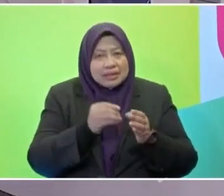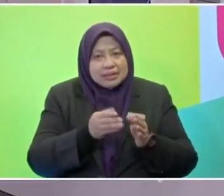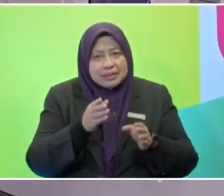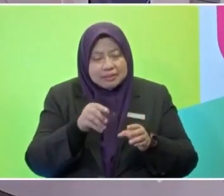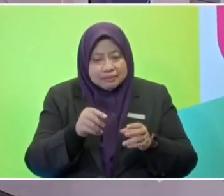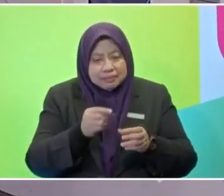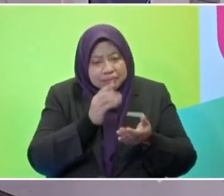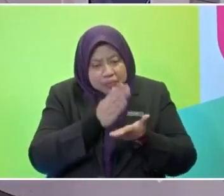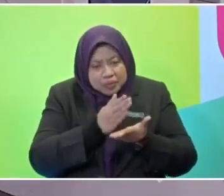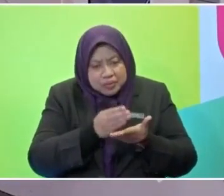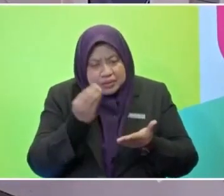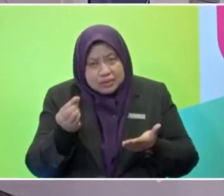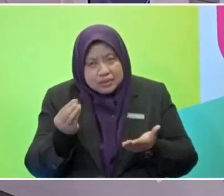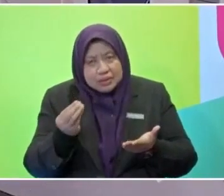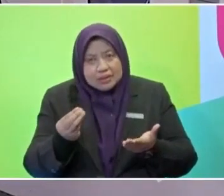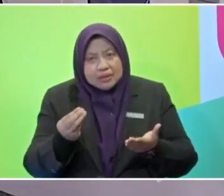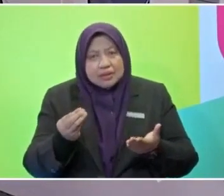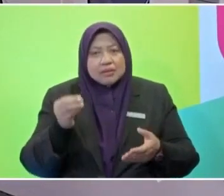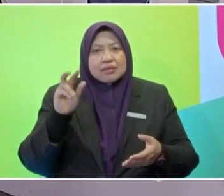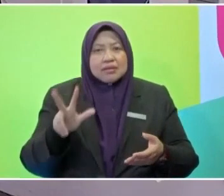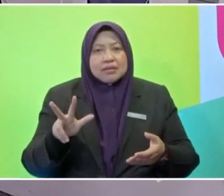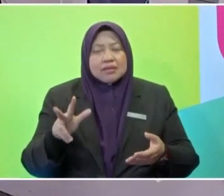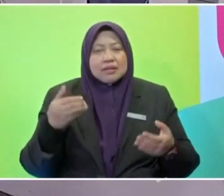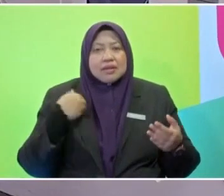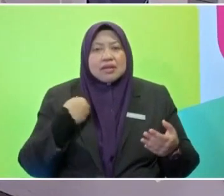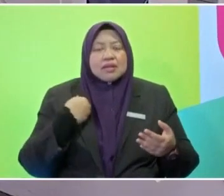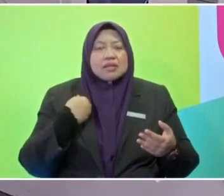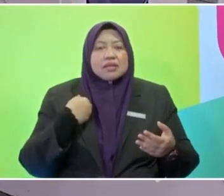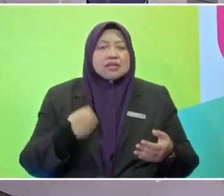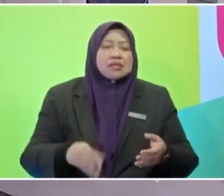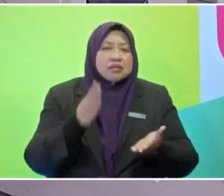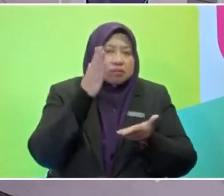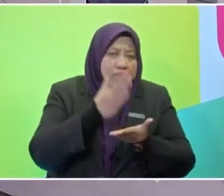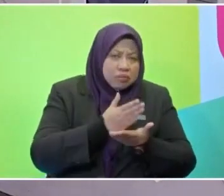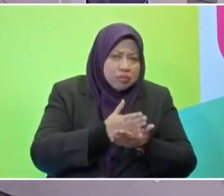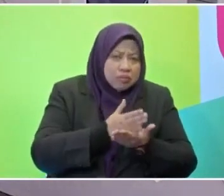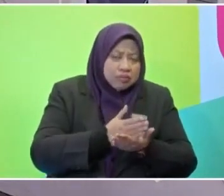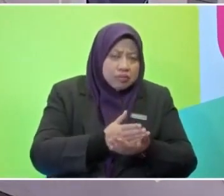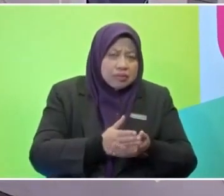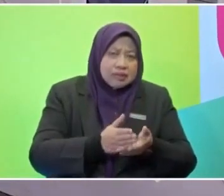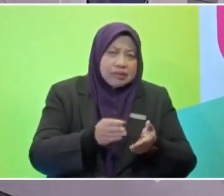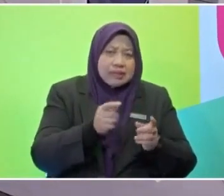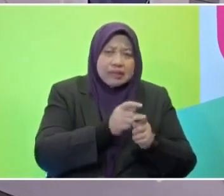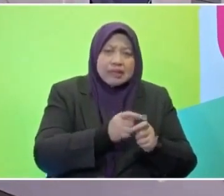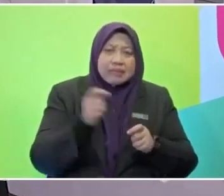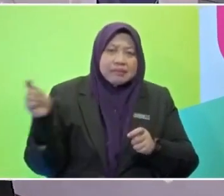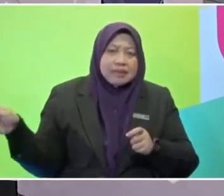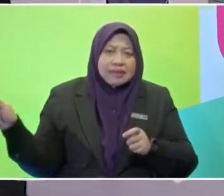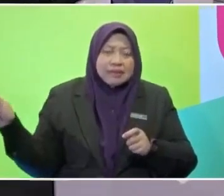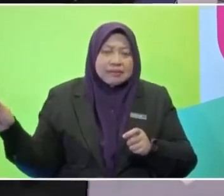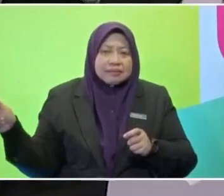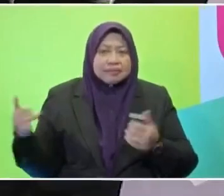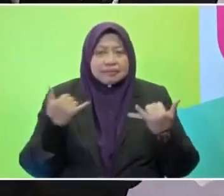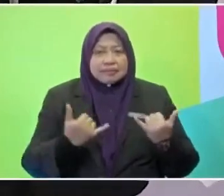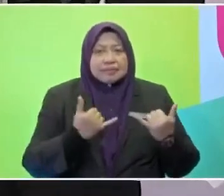the third Manila card, there will be a slit on the right, the opening. All so right. What we're going to do is, we are going